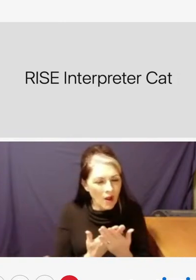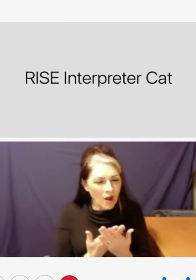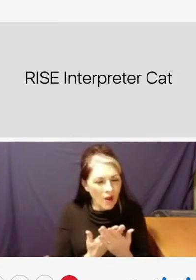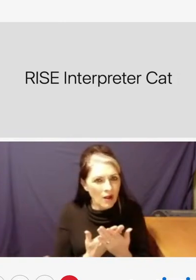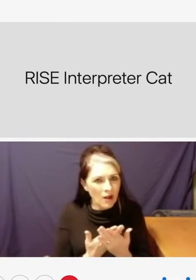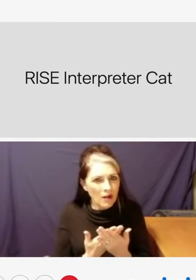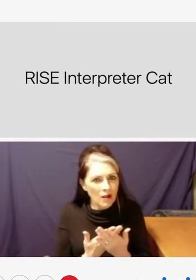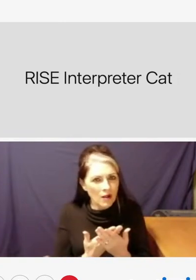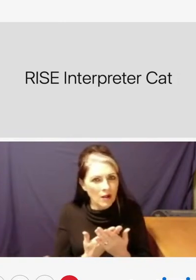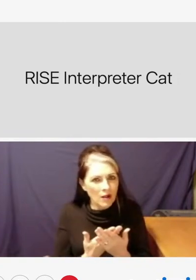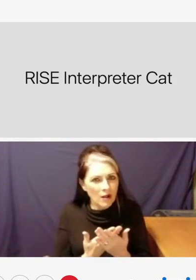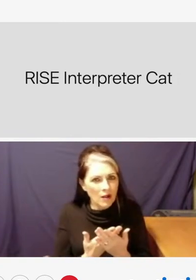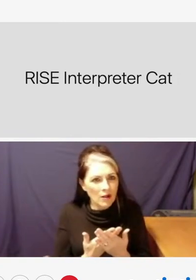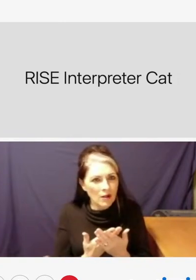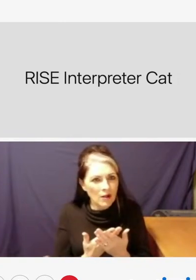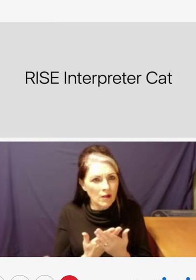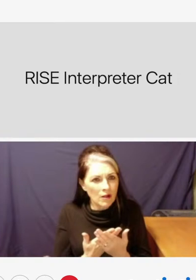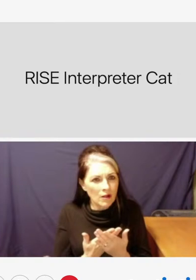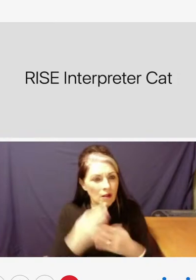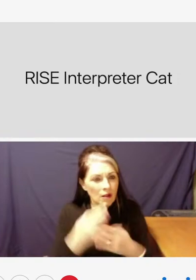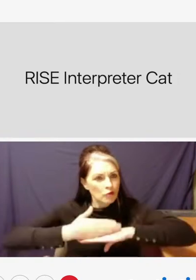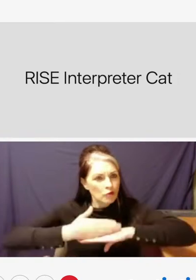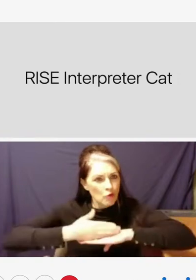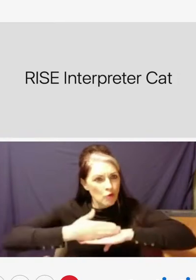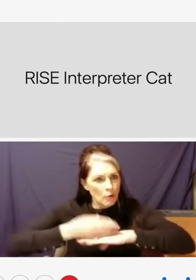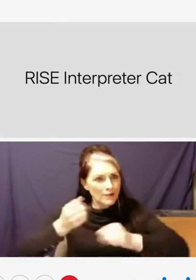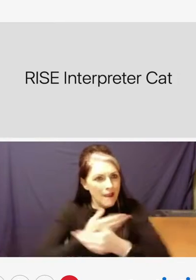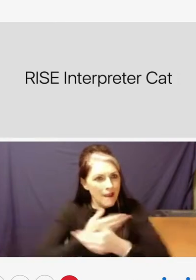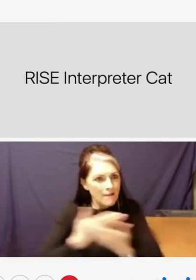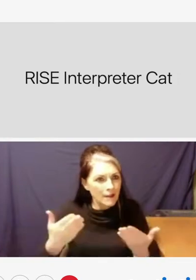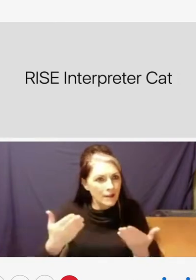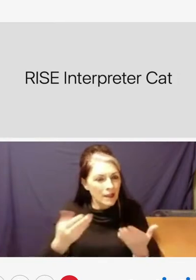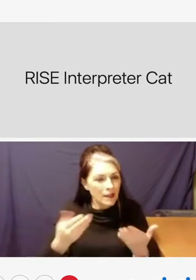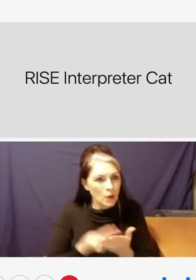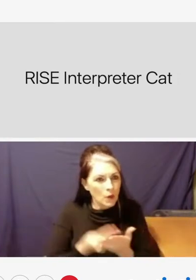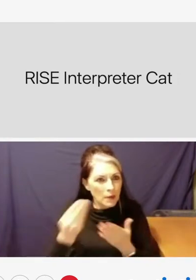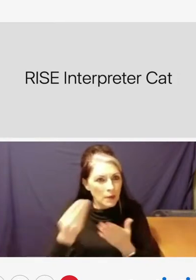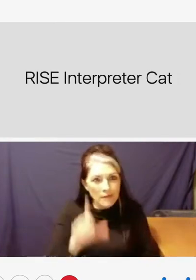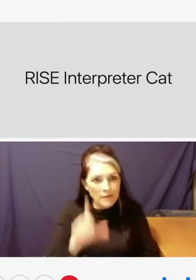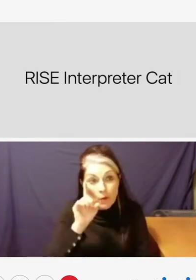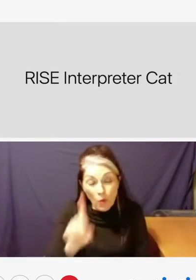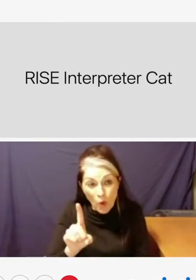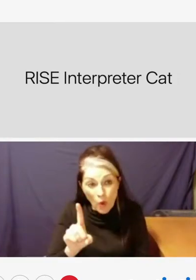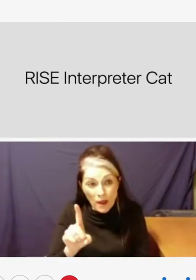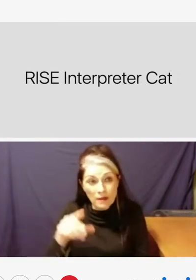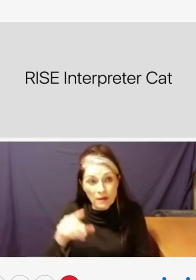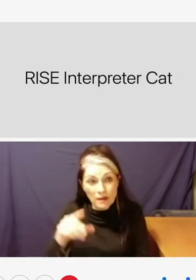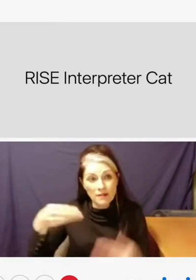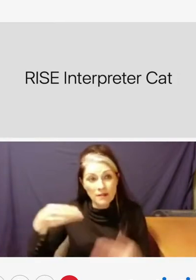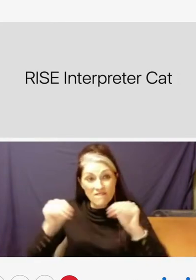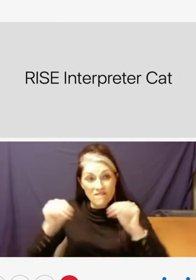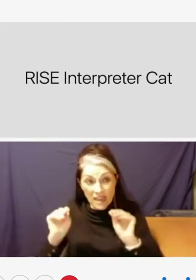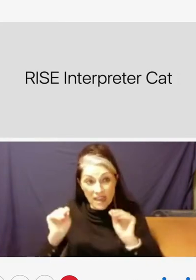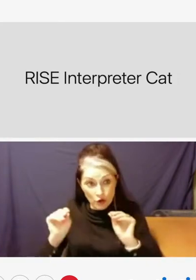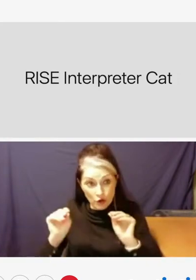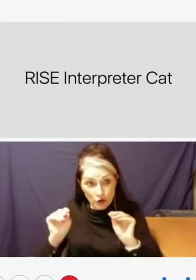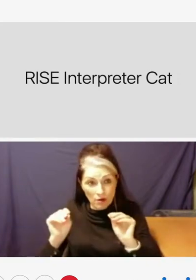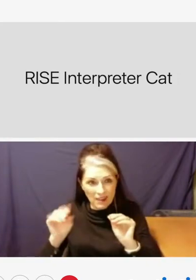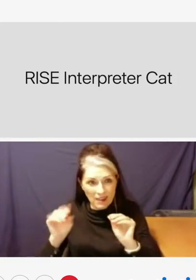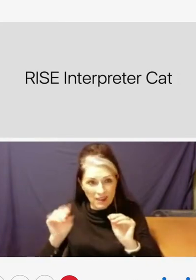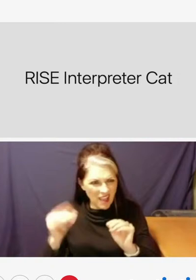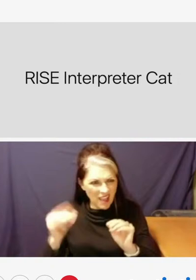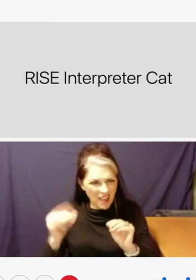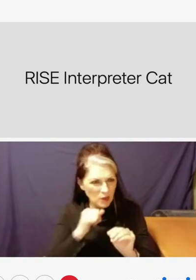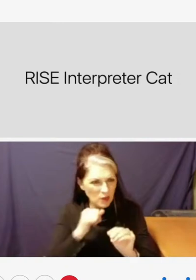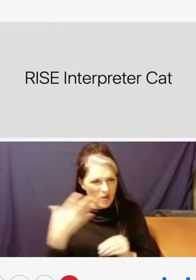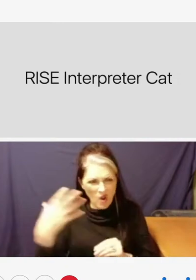Chromebooks everything we buy from one vendor and is this not something that we go out to bid for is it